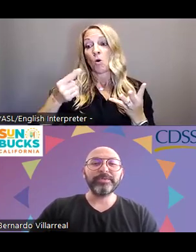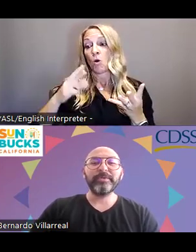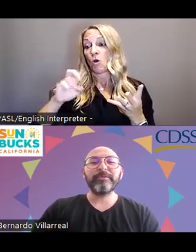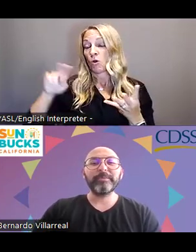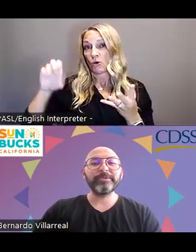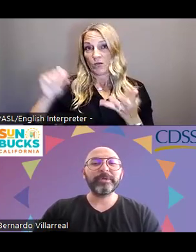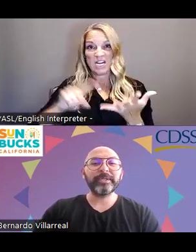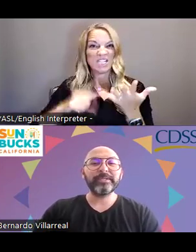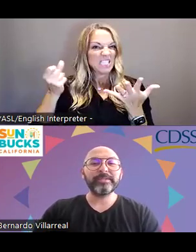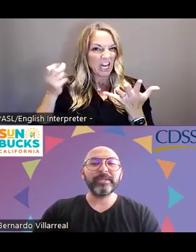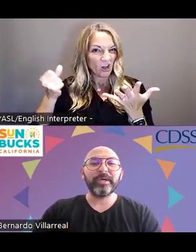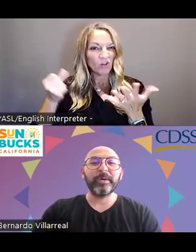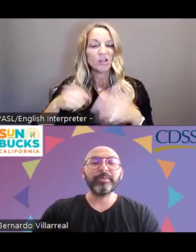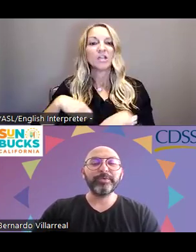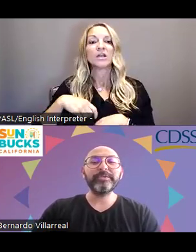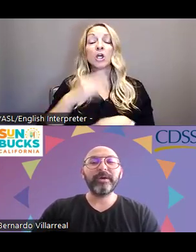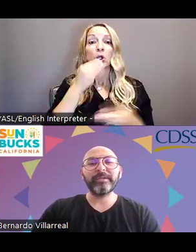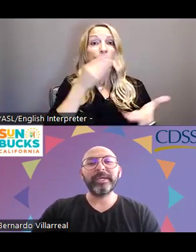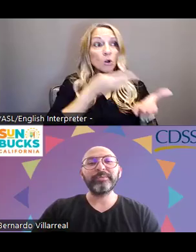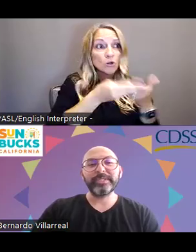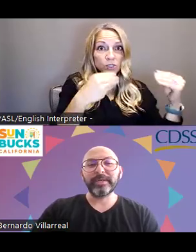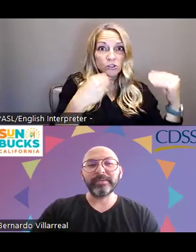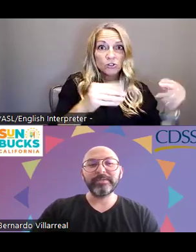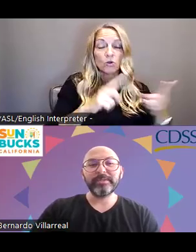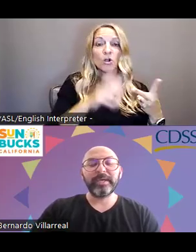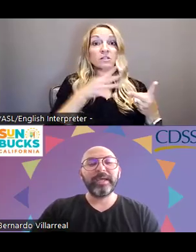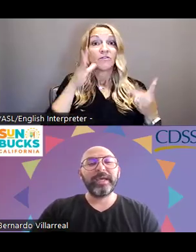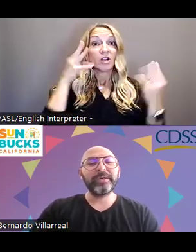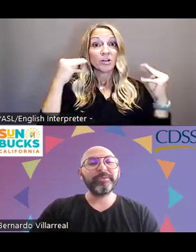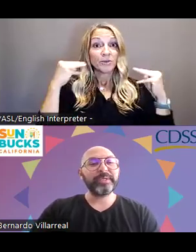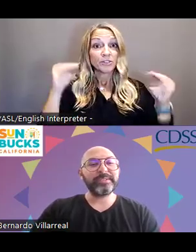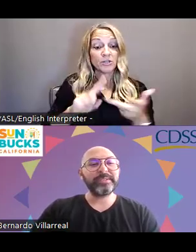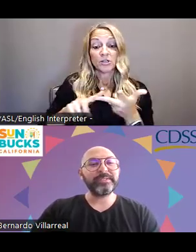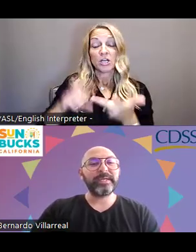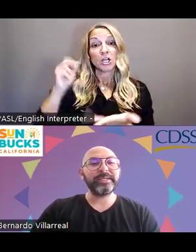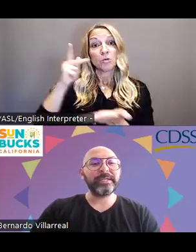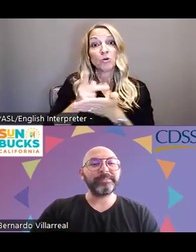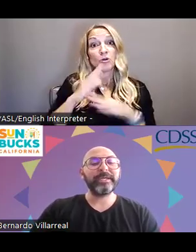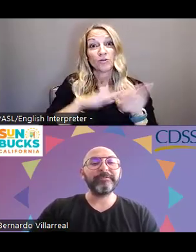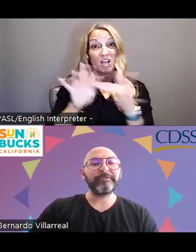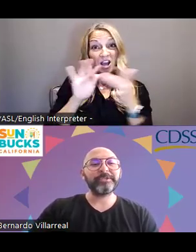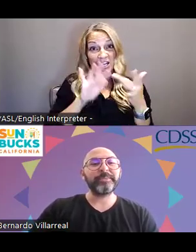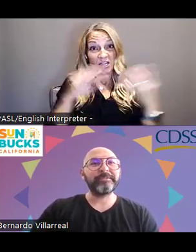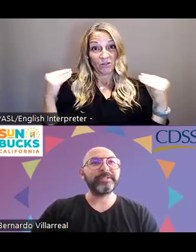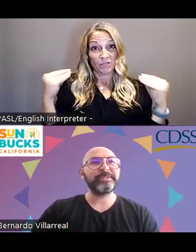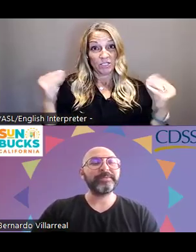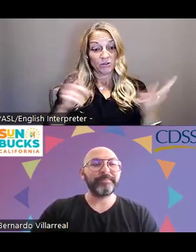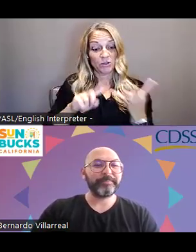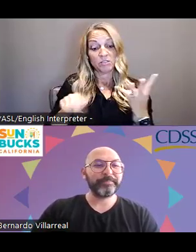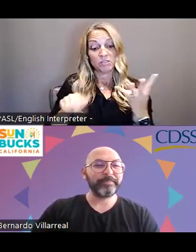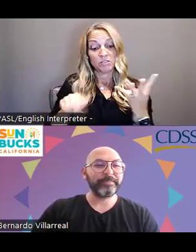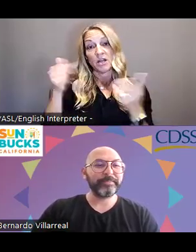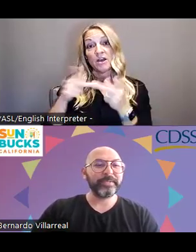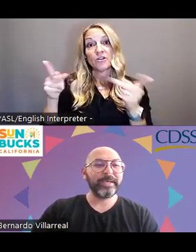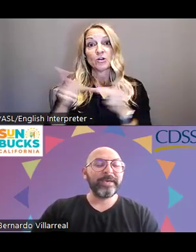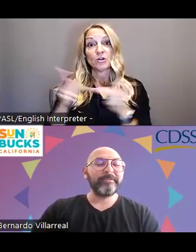grocery stores, farmers markets, approved online retailers, and other places that accept CalFresh benefits.